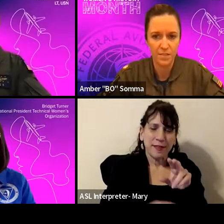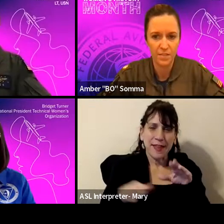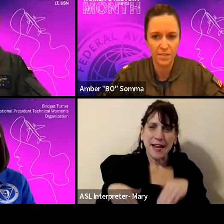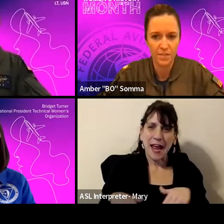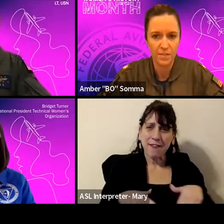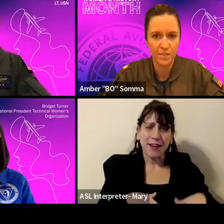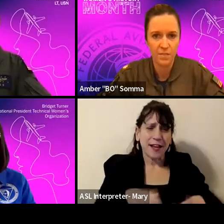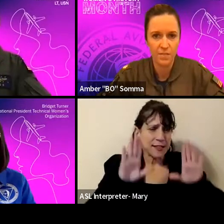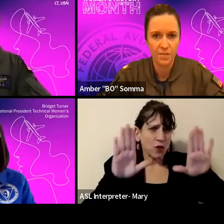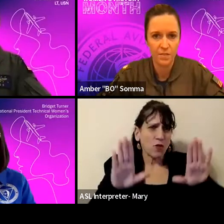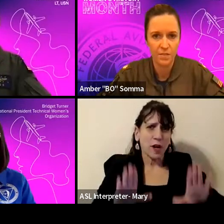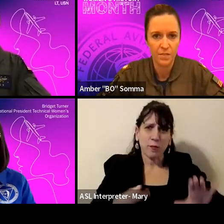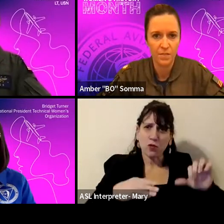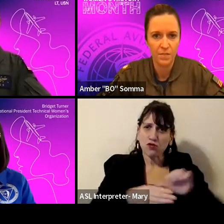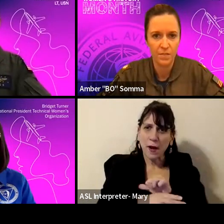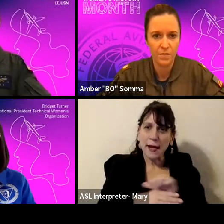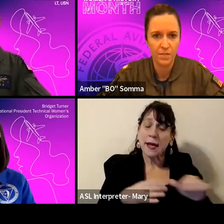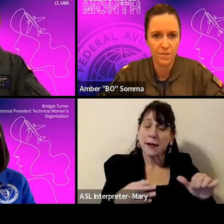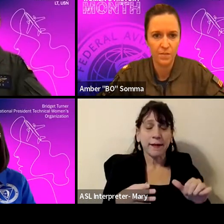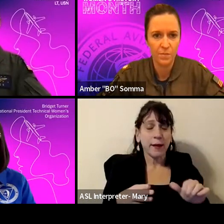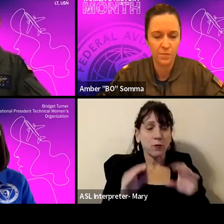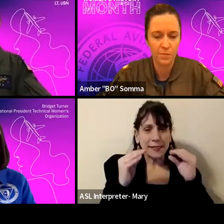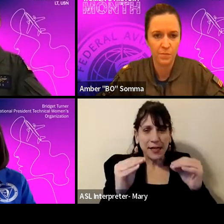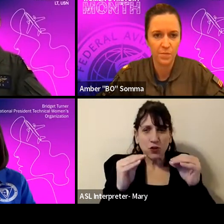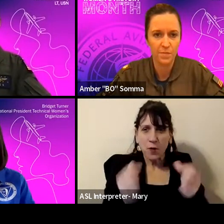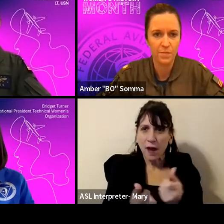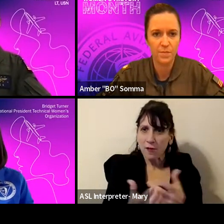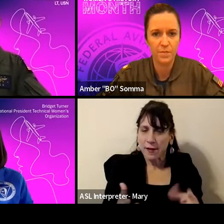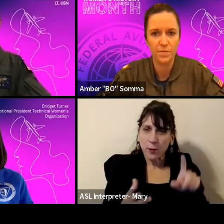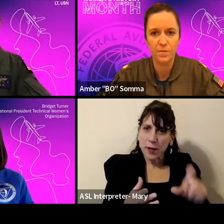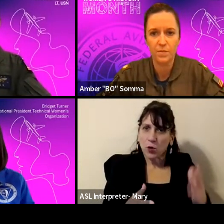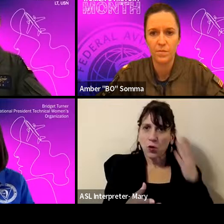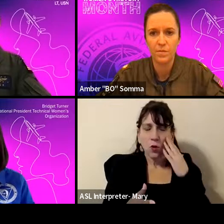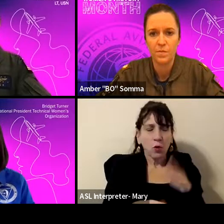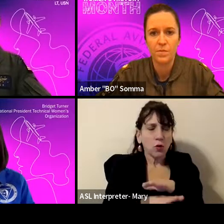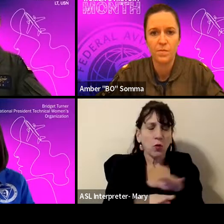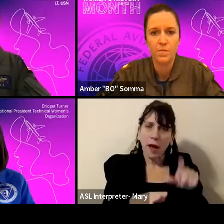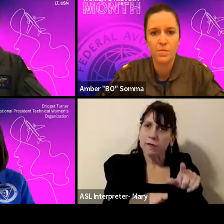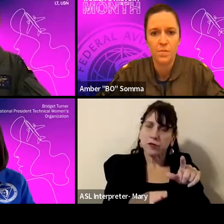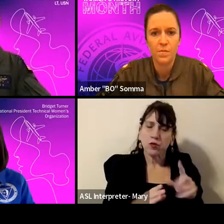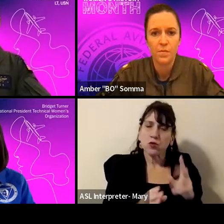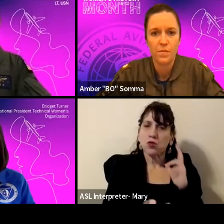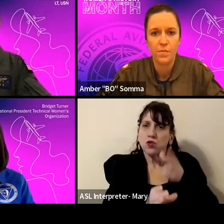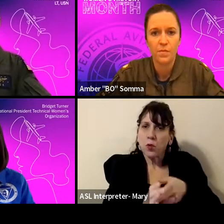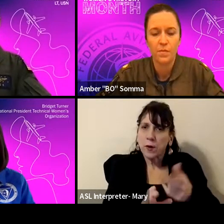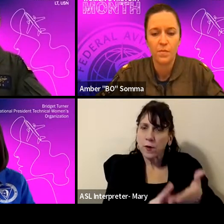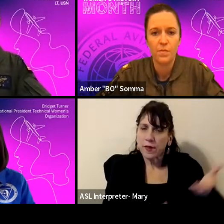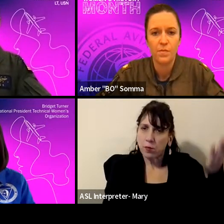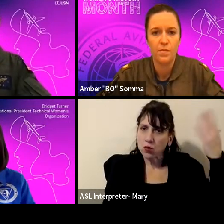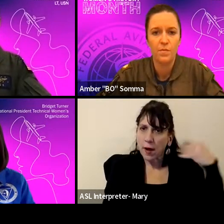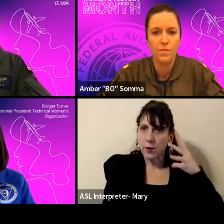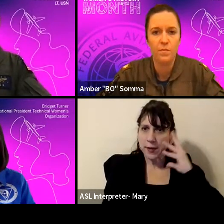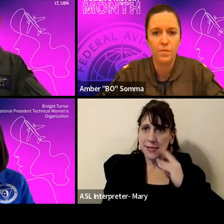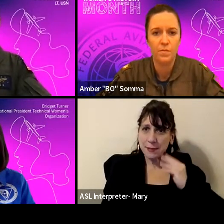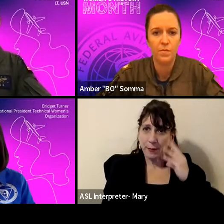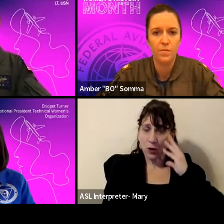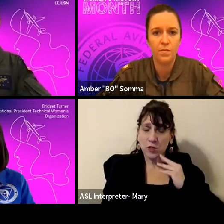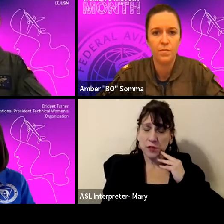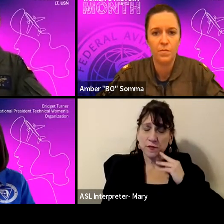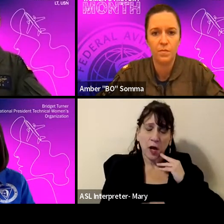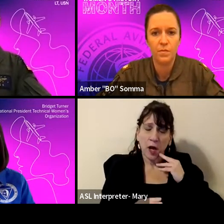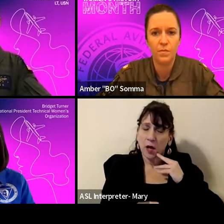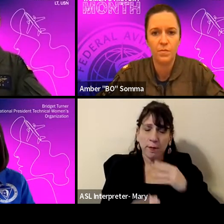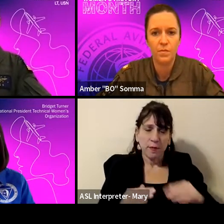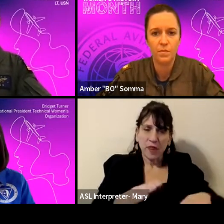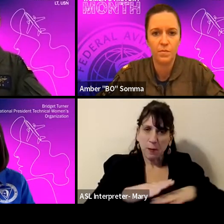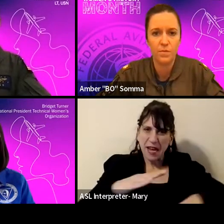They will teach you everything you need to know. You don't have to come in with prior experience. They will, from the ground up,